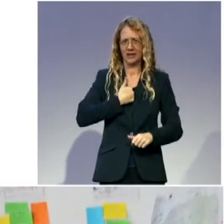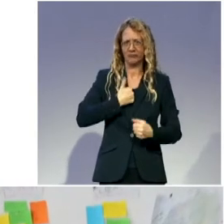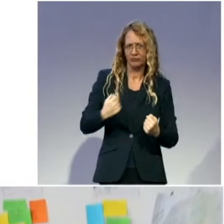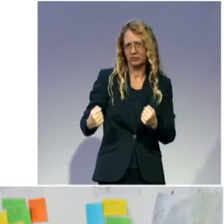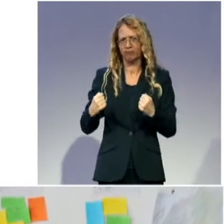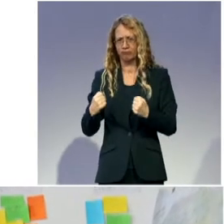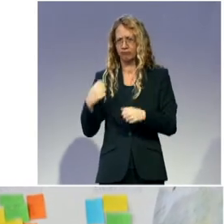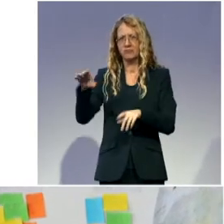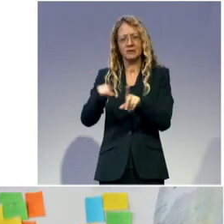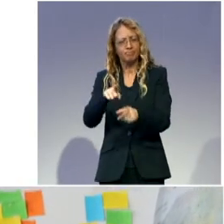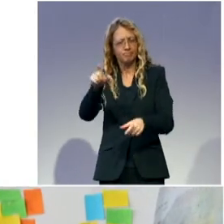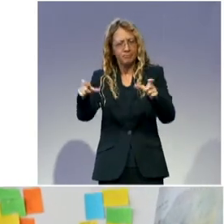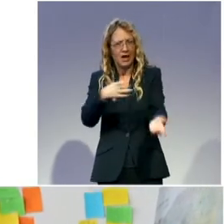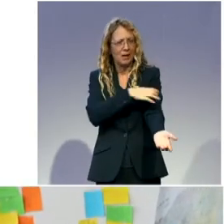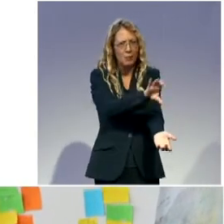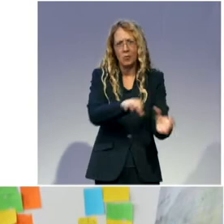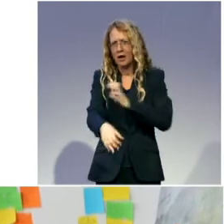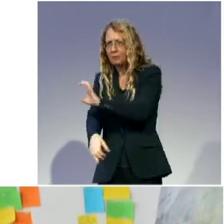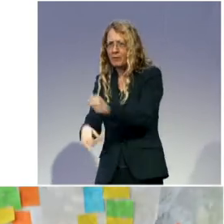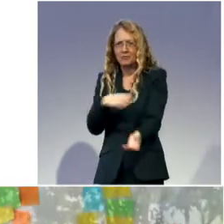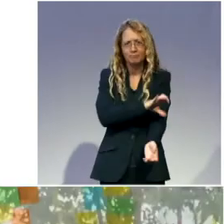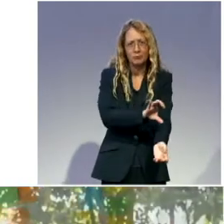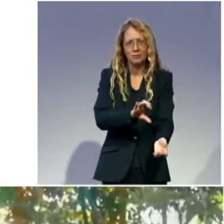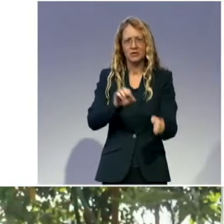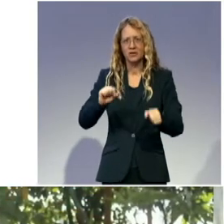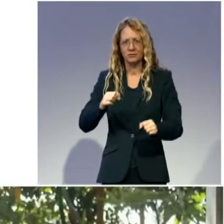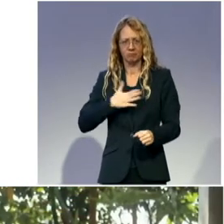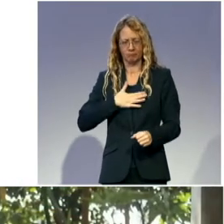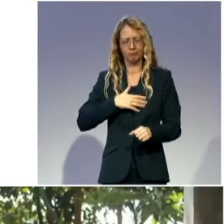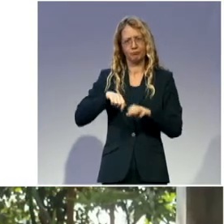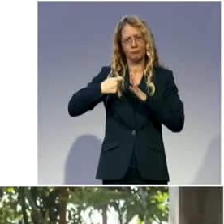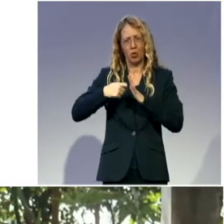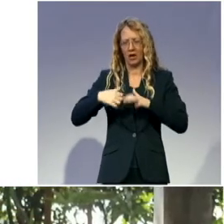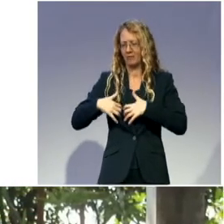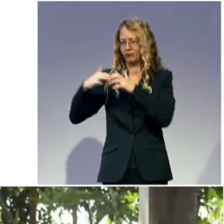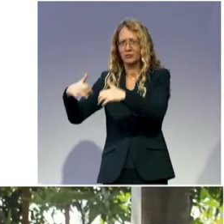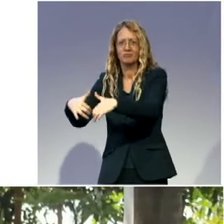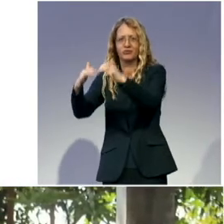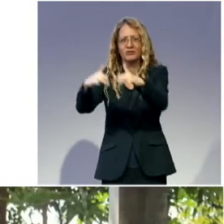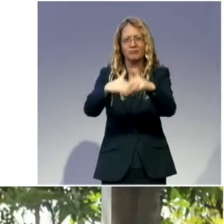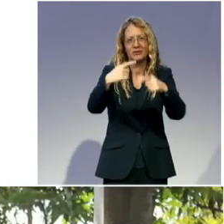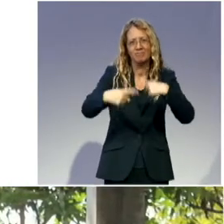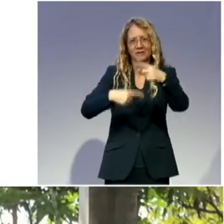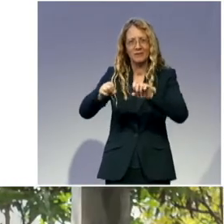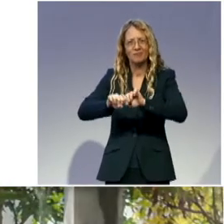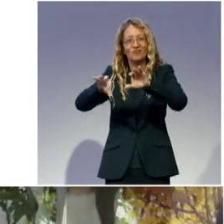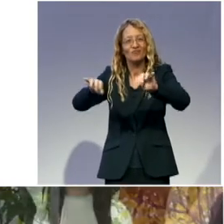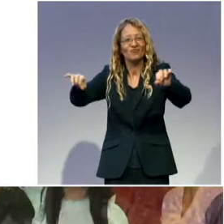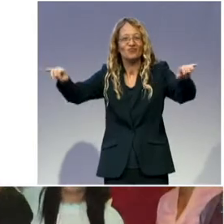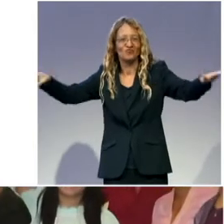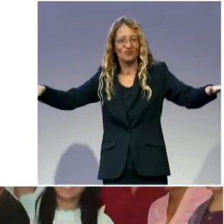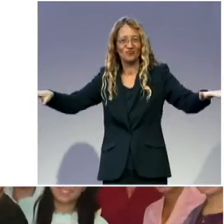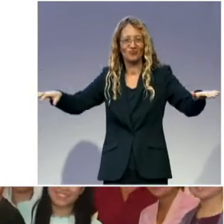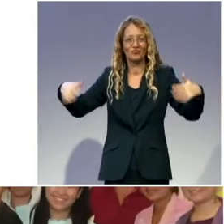their own small projects to practice their learnings. 24 women have completed the program, with